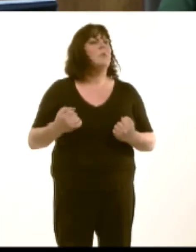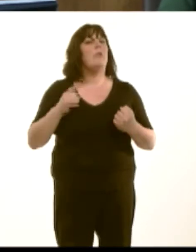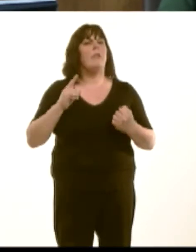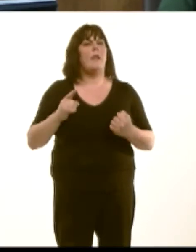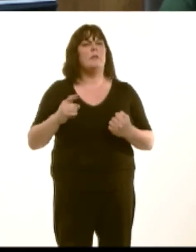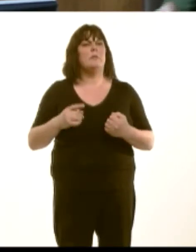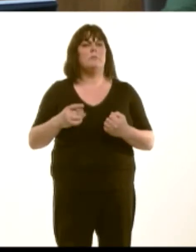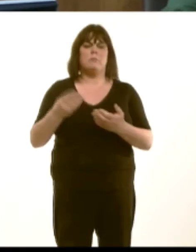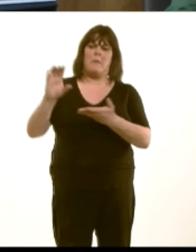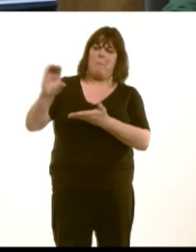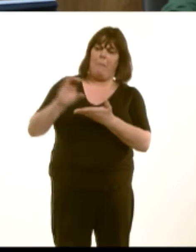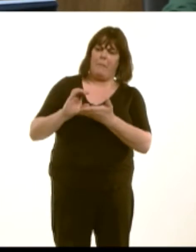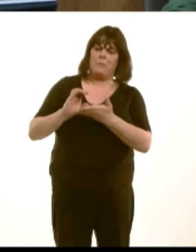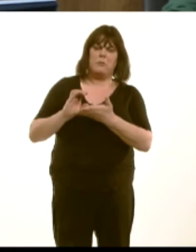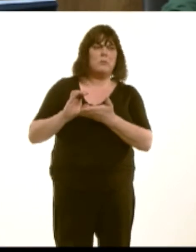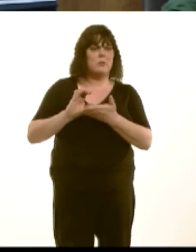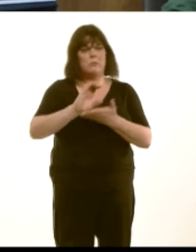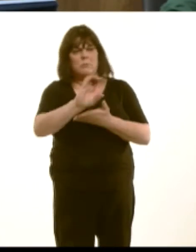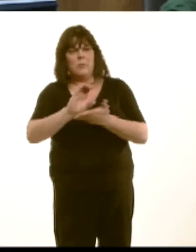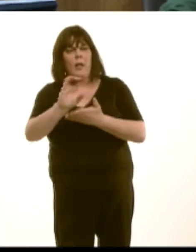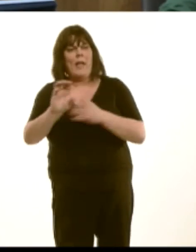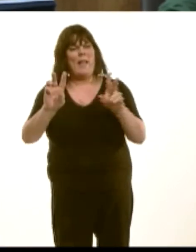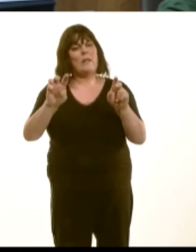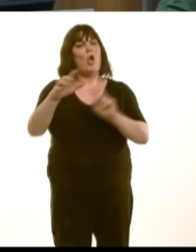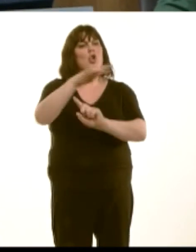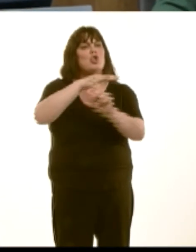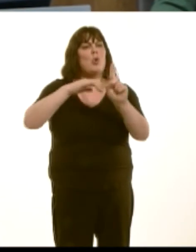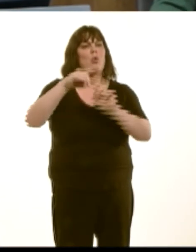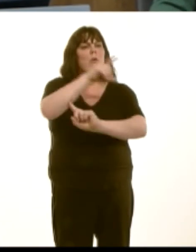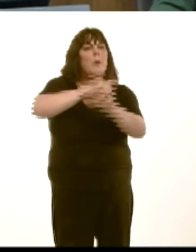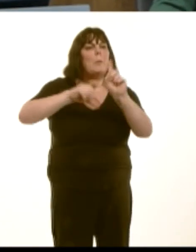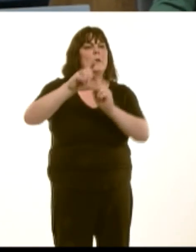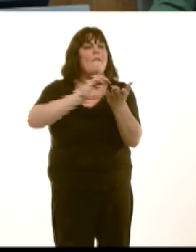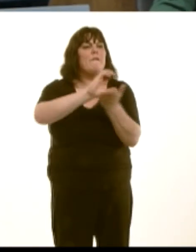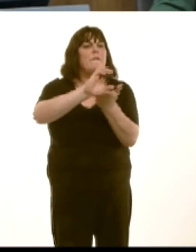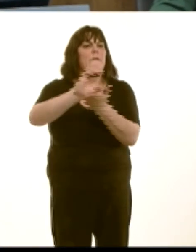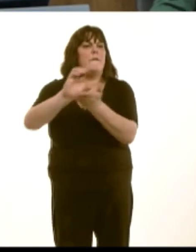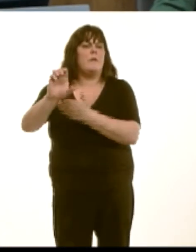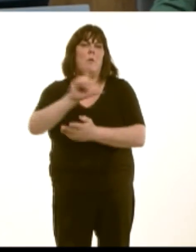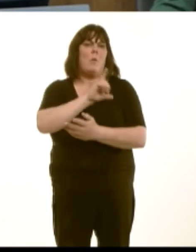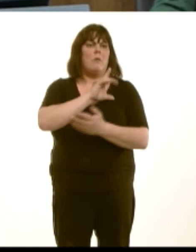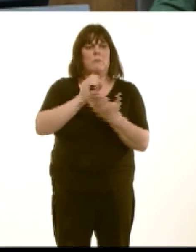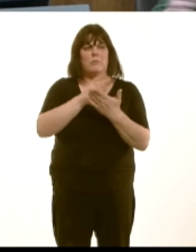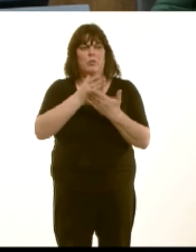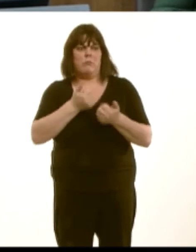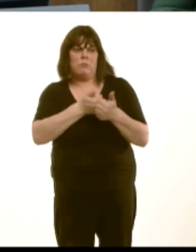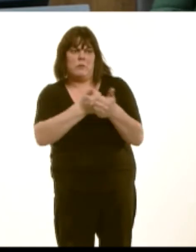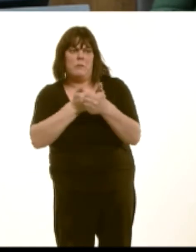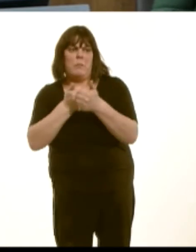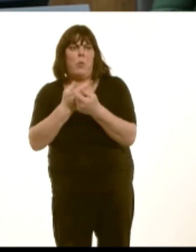the payment is a social community payment to ensure that funding comes in. It's using